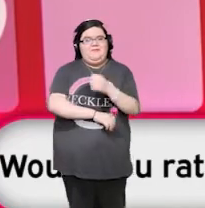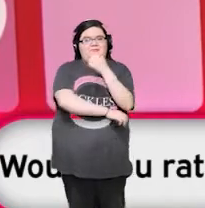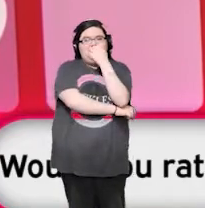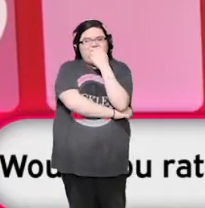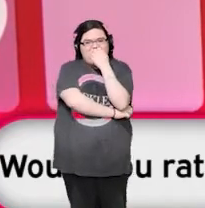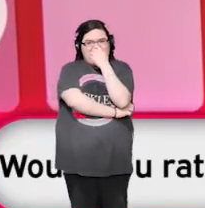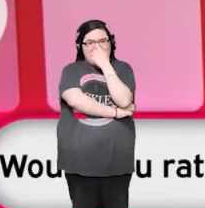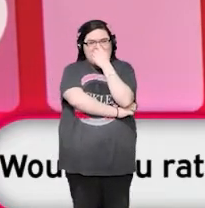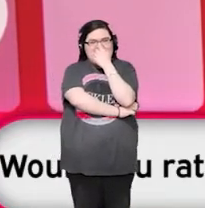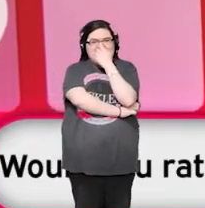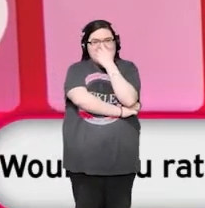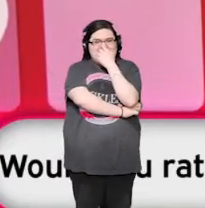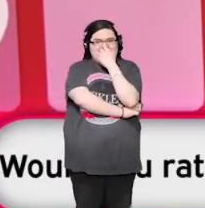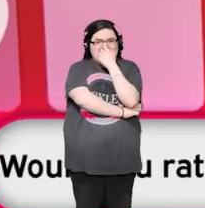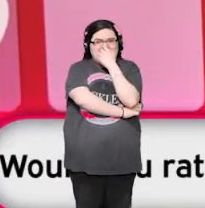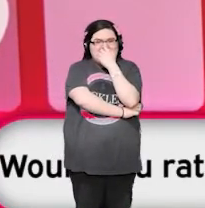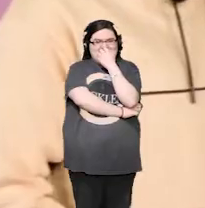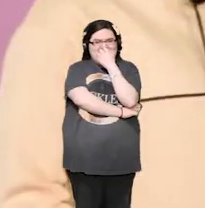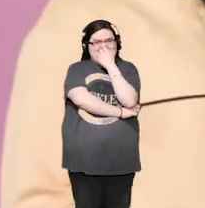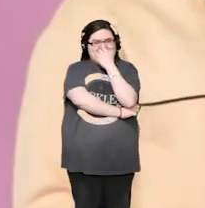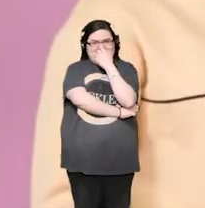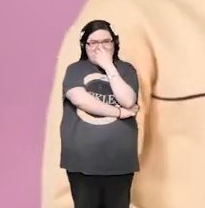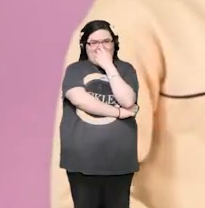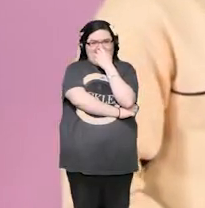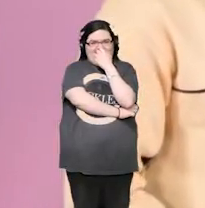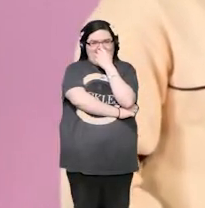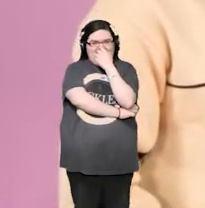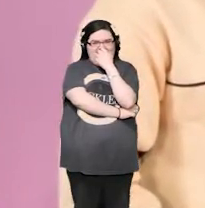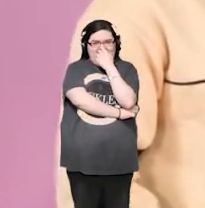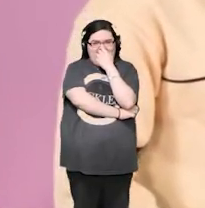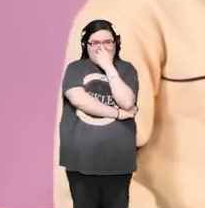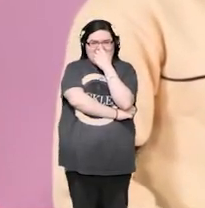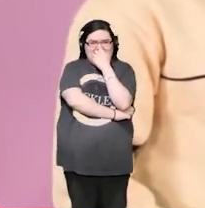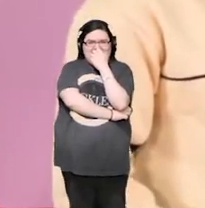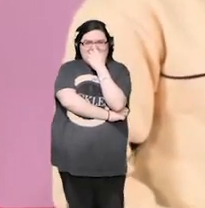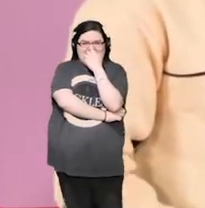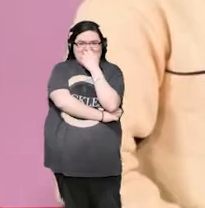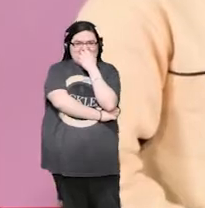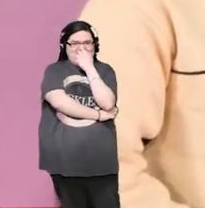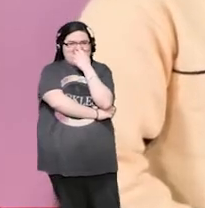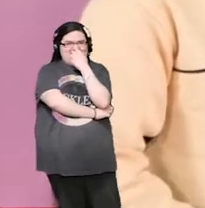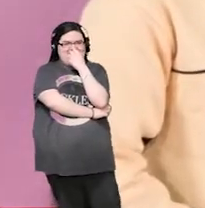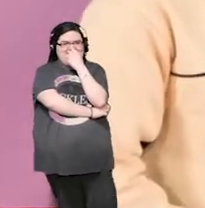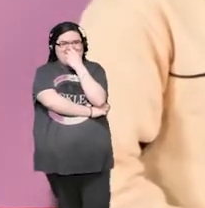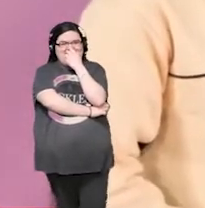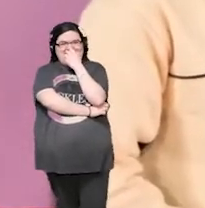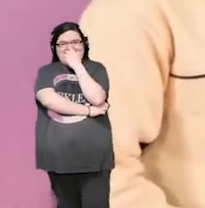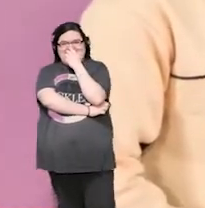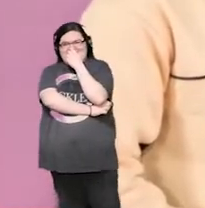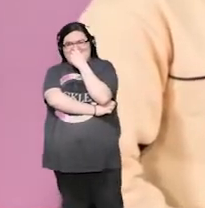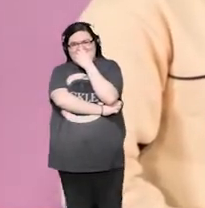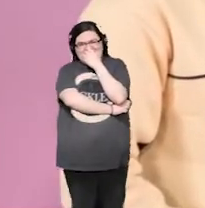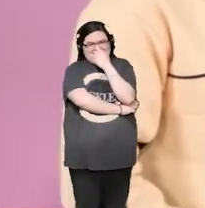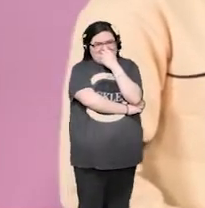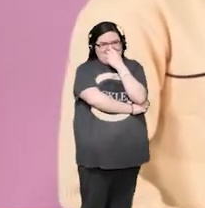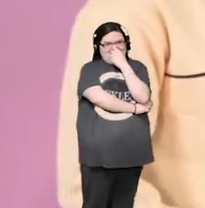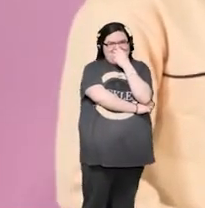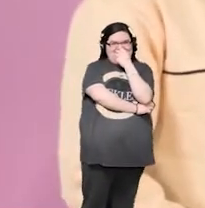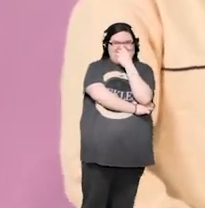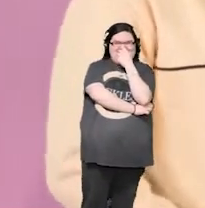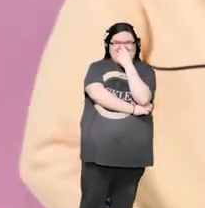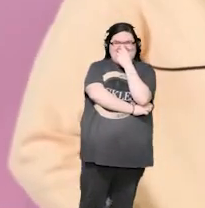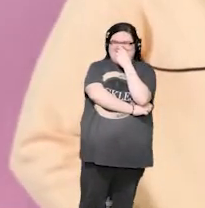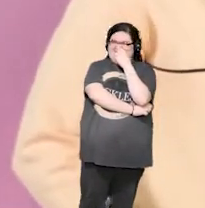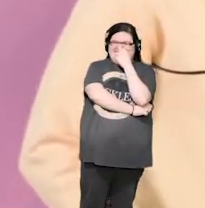now that you're coming. Yeah, calm. Okay. What's up? You wouldn't be this calm. I would. I just. No, you. So when you finish this. Yeah. What's up,